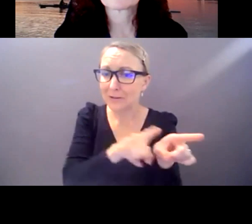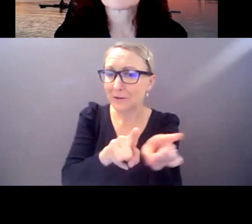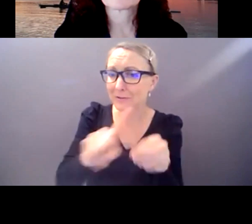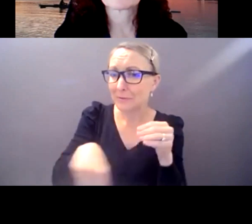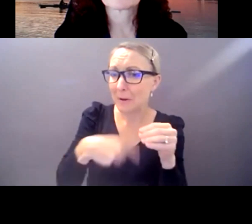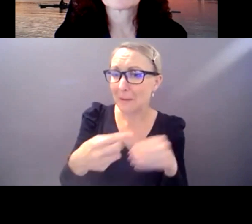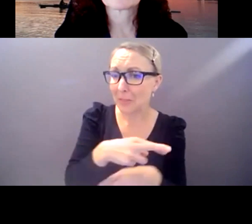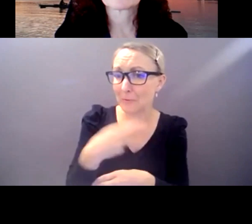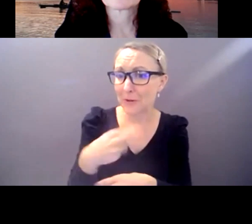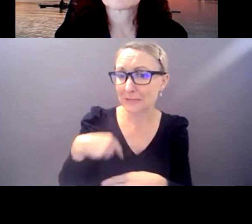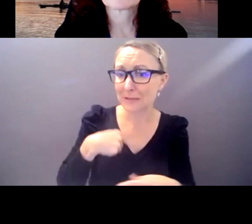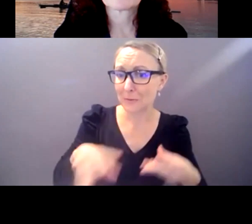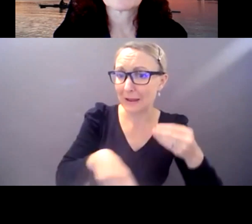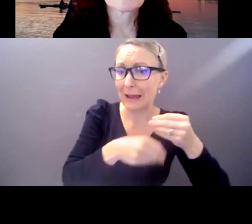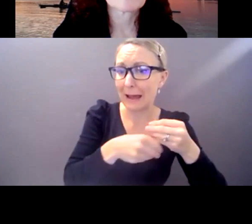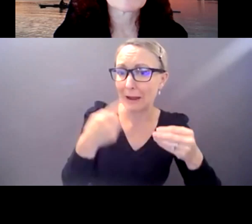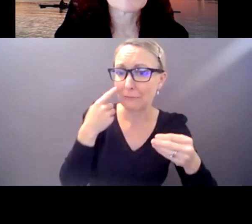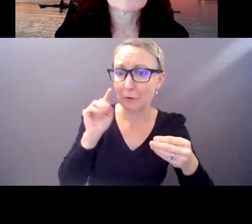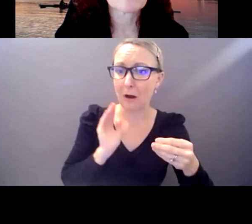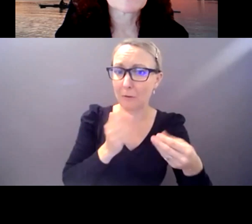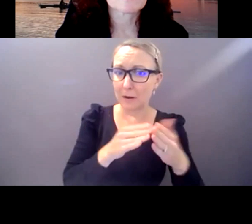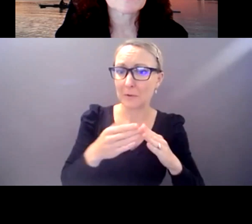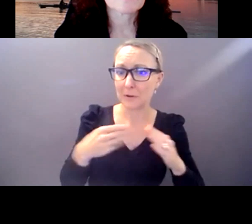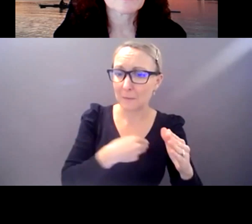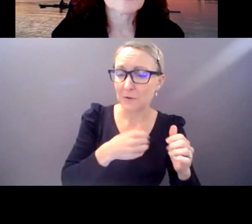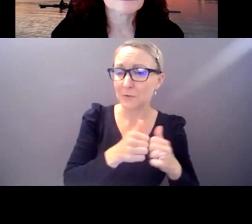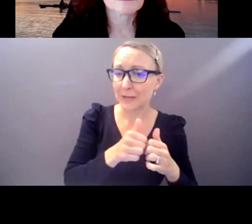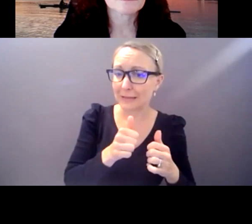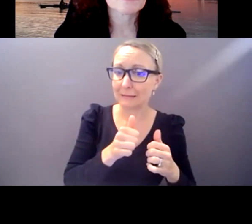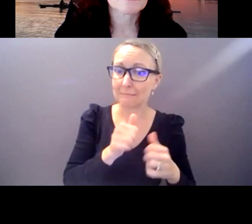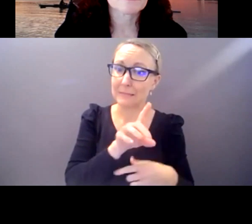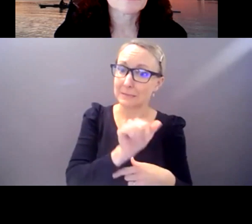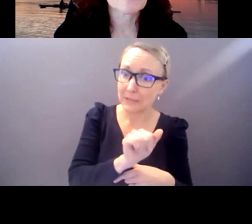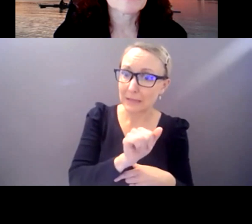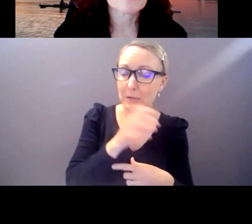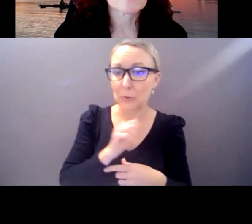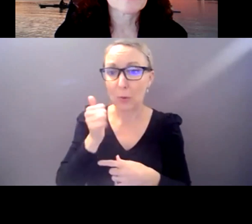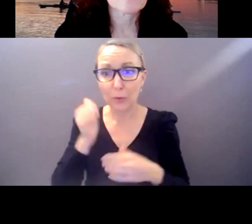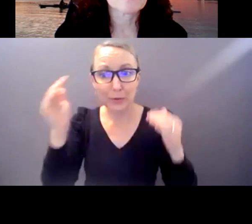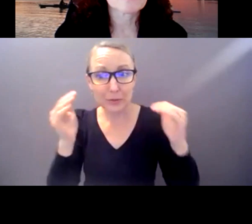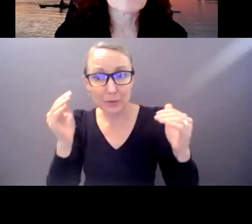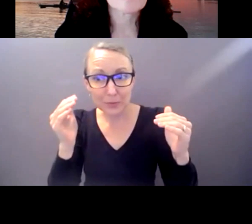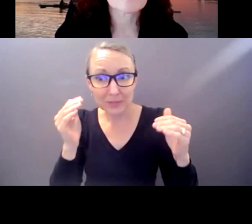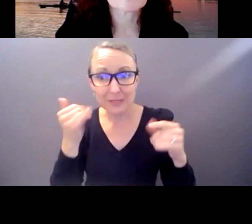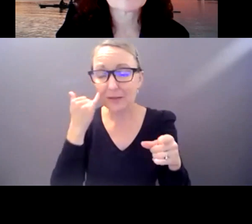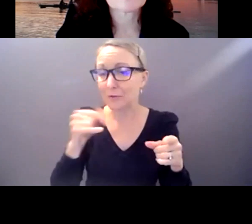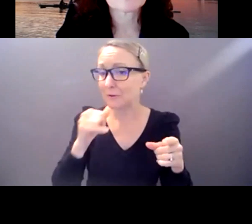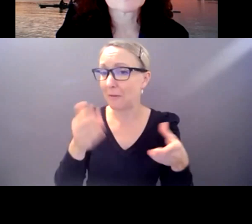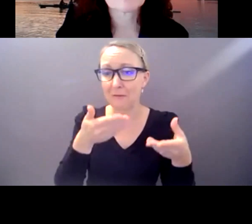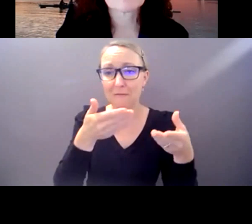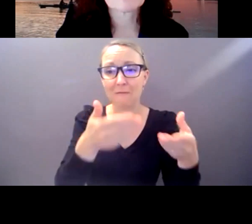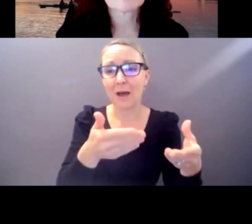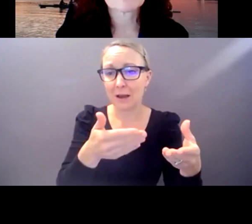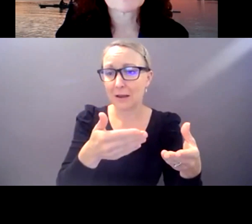our community members with disabilities, older adults, to when they're not given coordinated service and